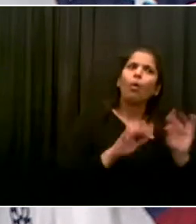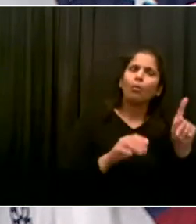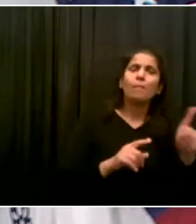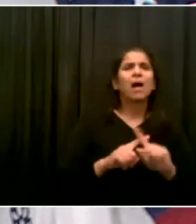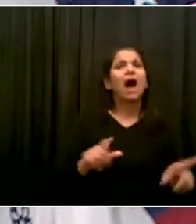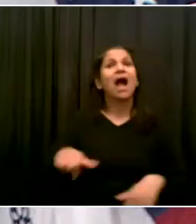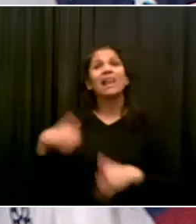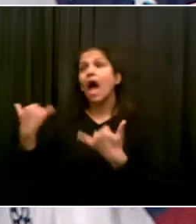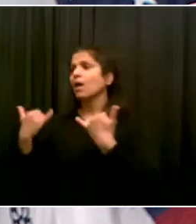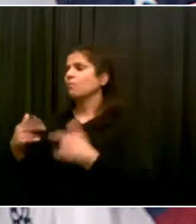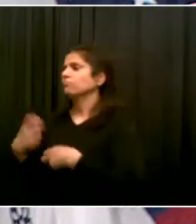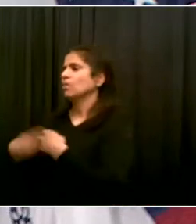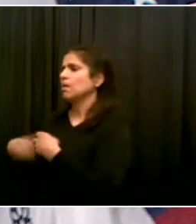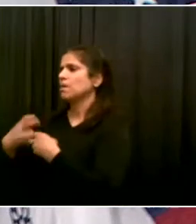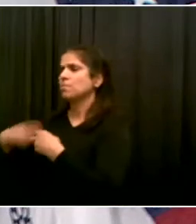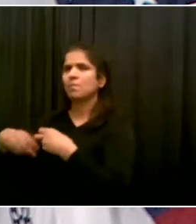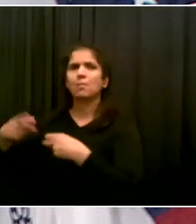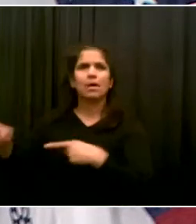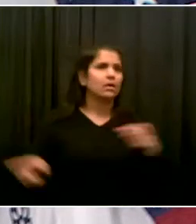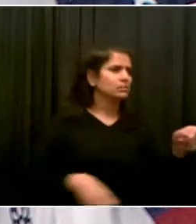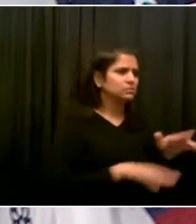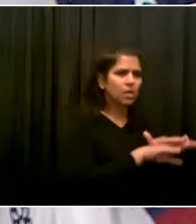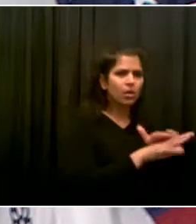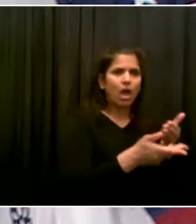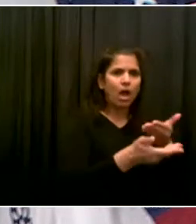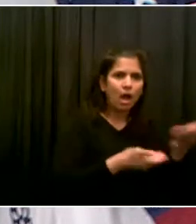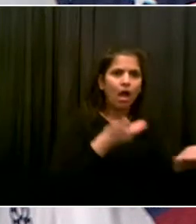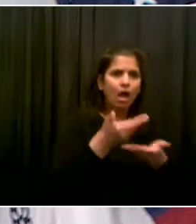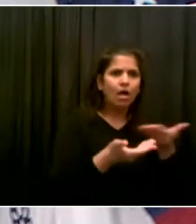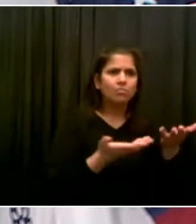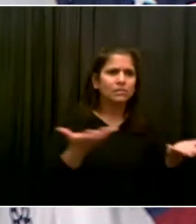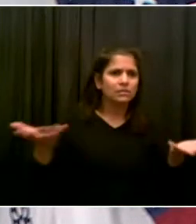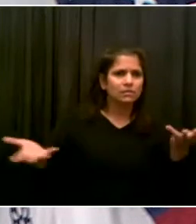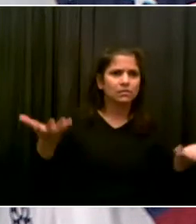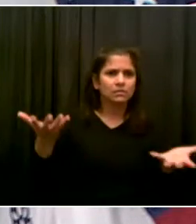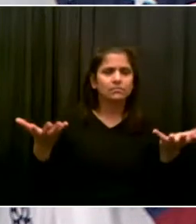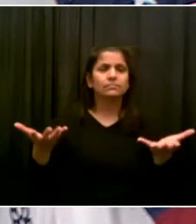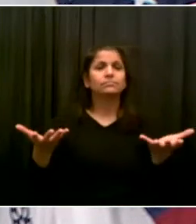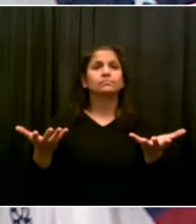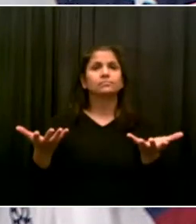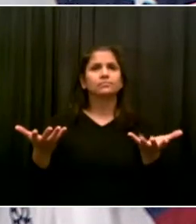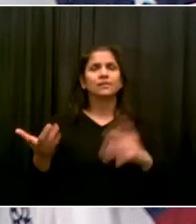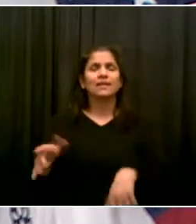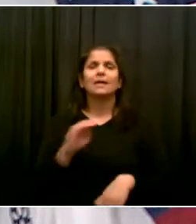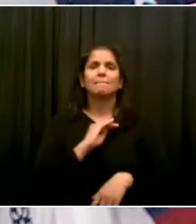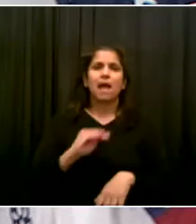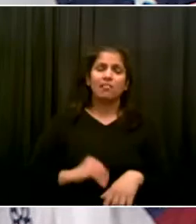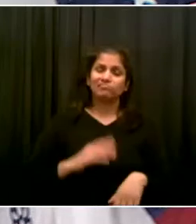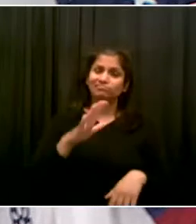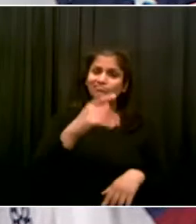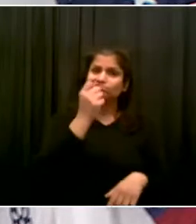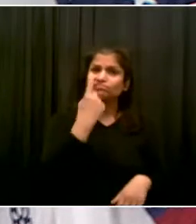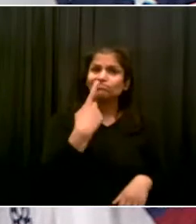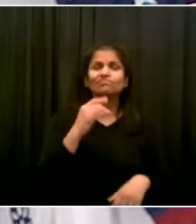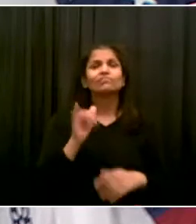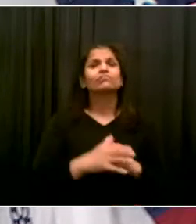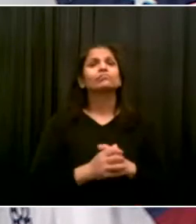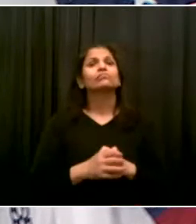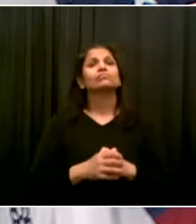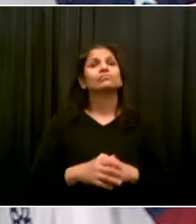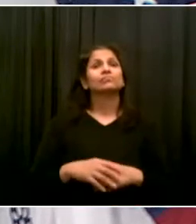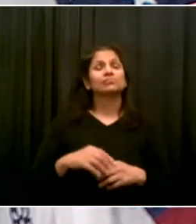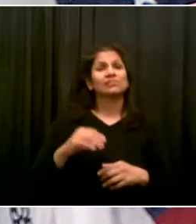them? I understand that concern. I mean, if you look at just the truth of the NYPD, it is a majority people of color police